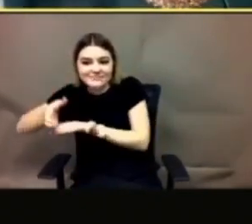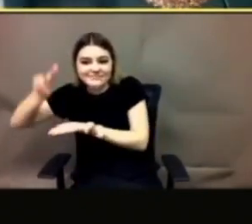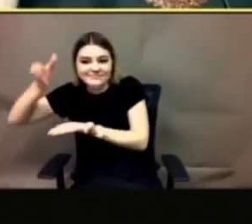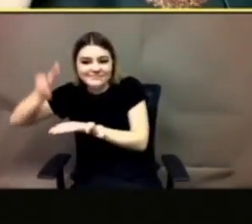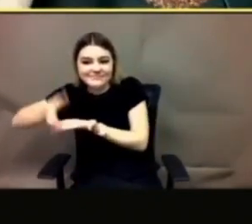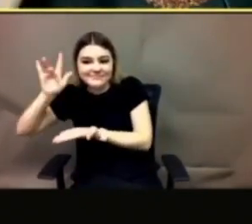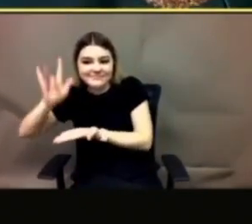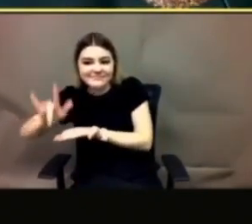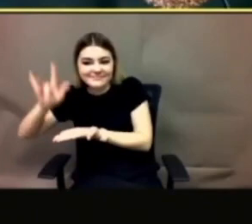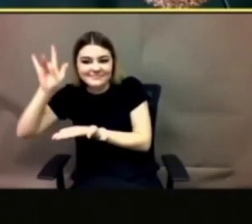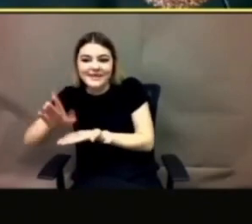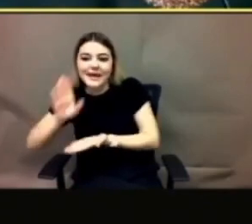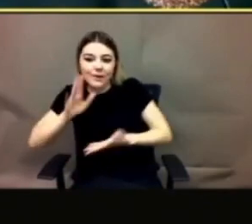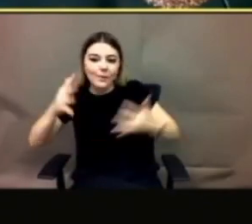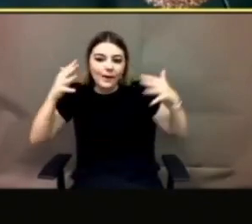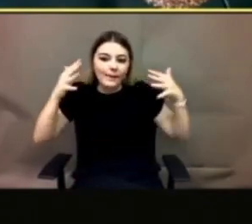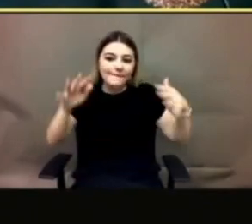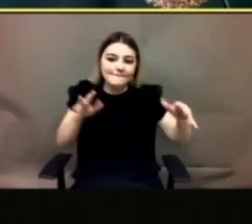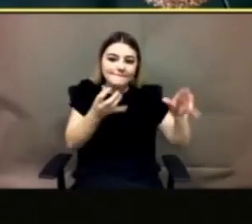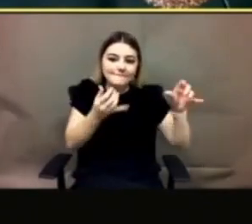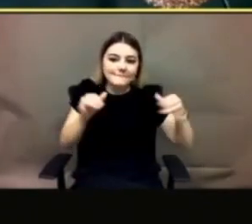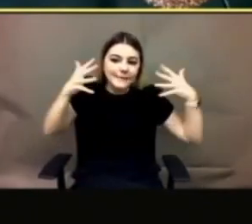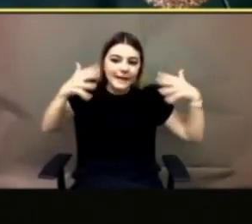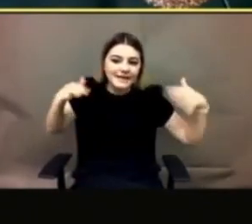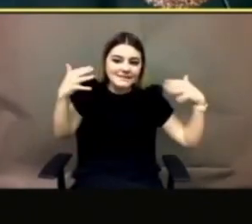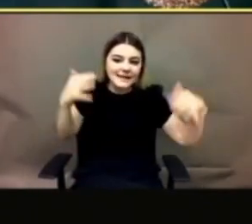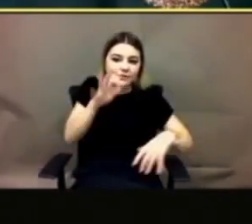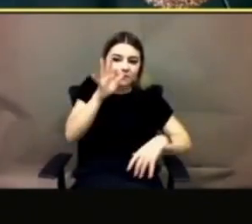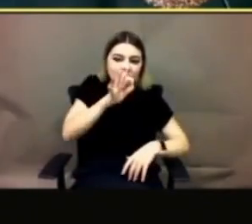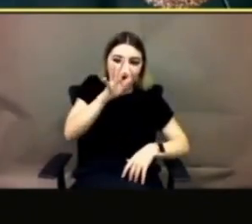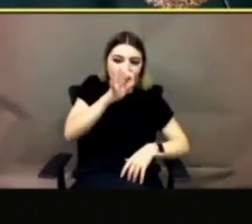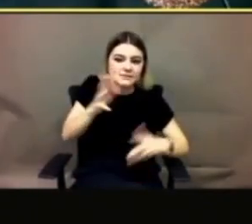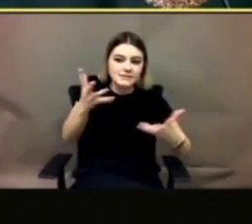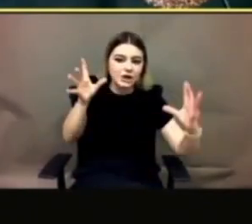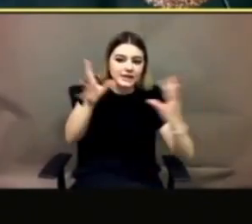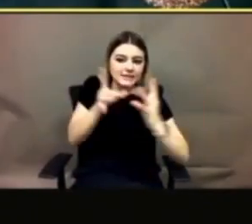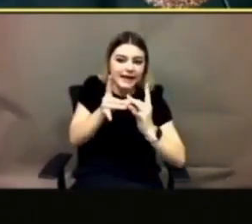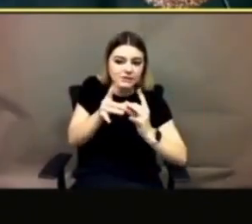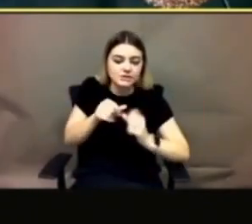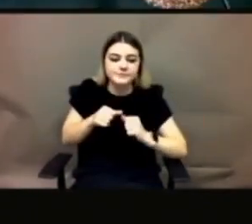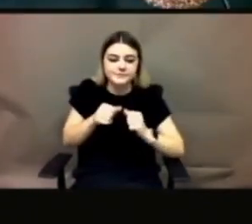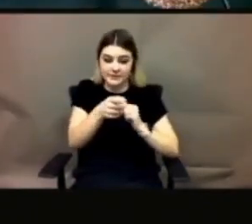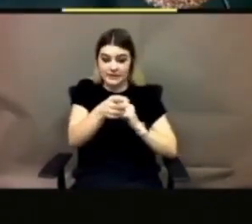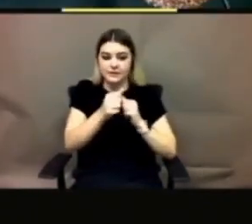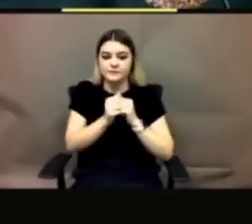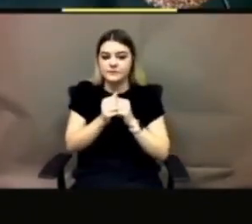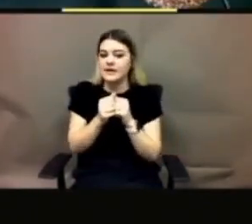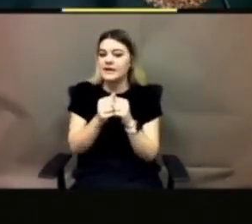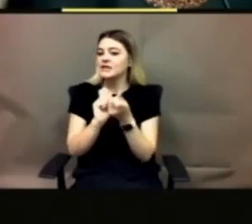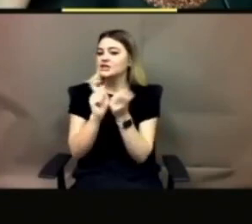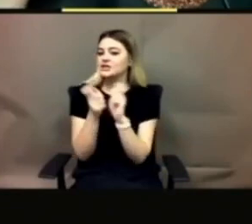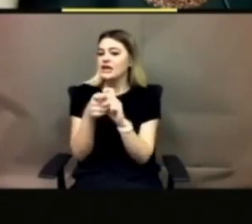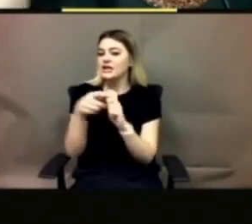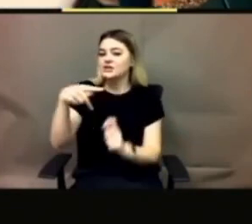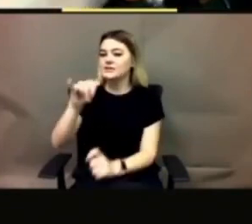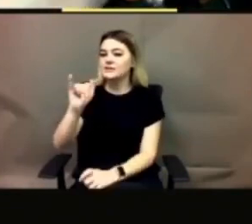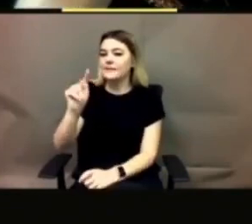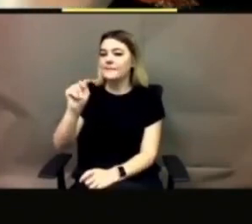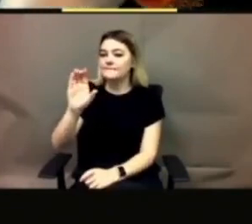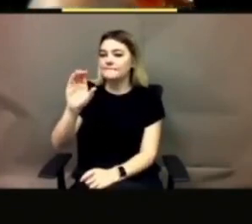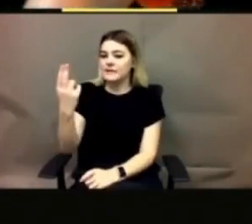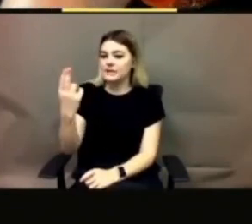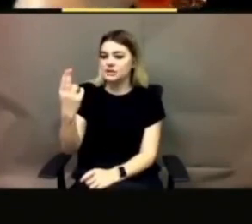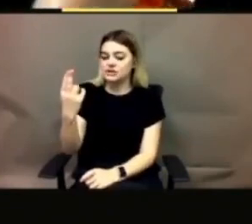a sound making interactive fox, but let's change the pitch effect Nice. each time. What's that going to do?